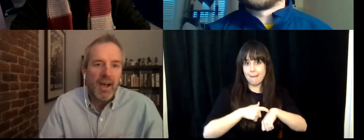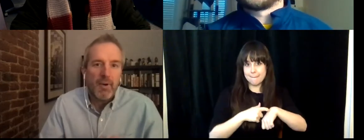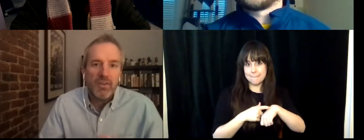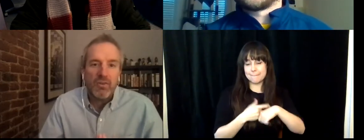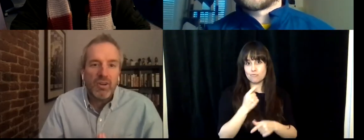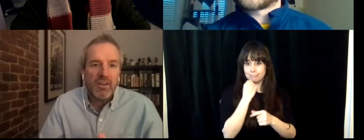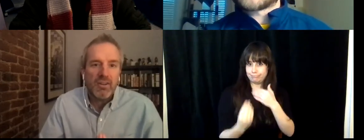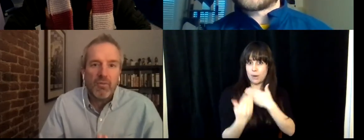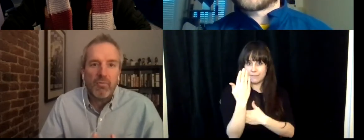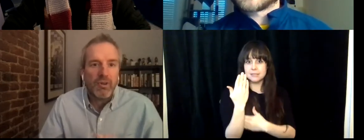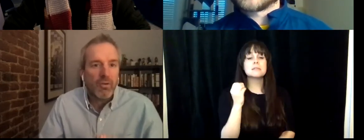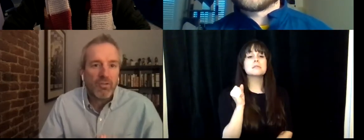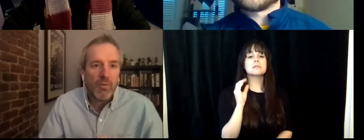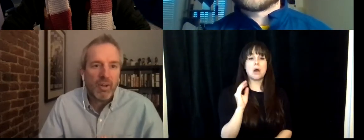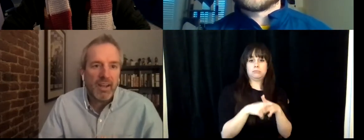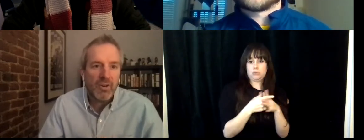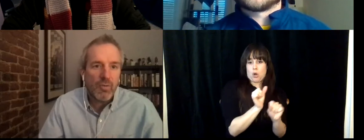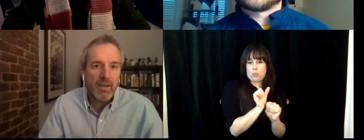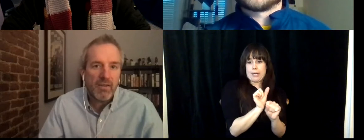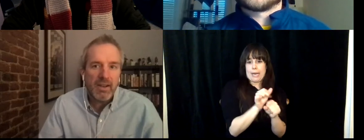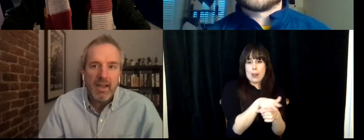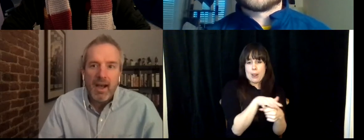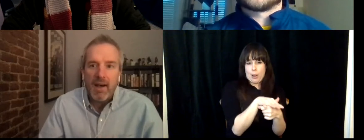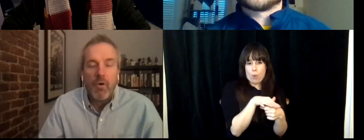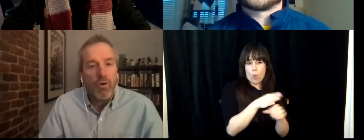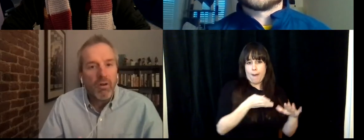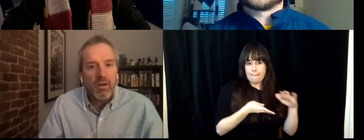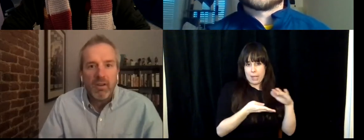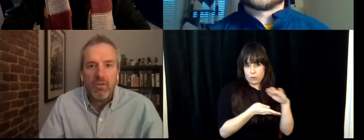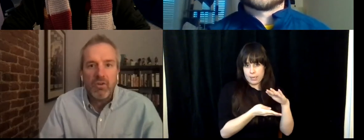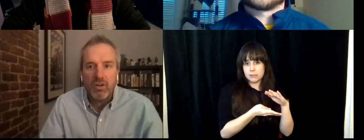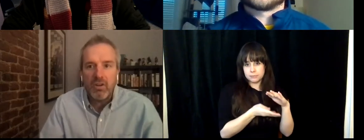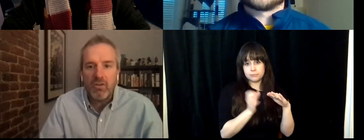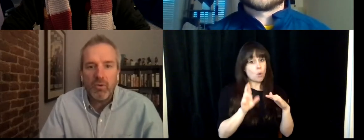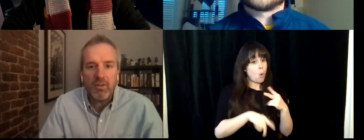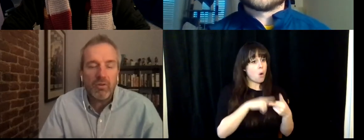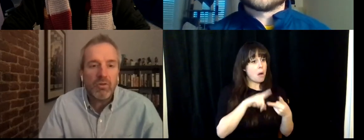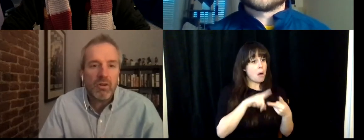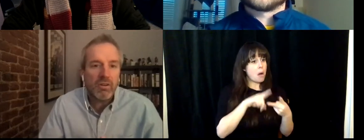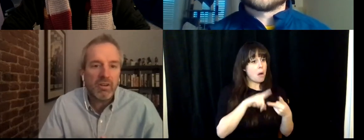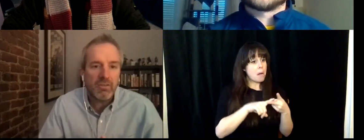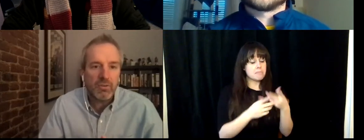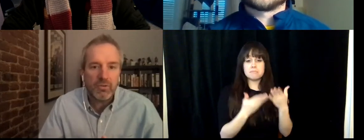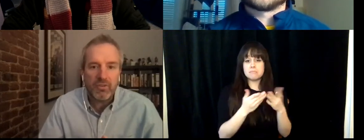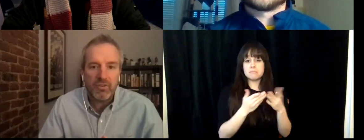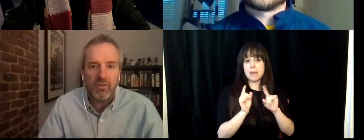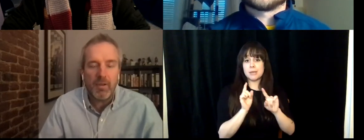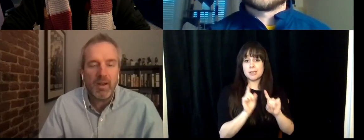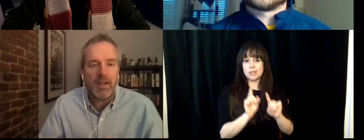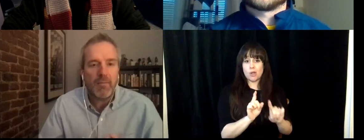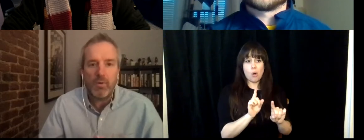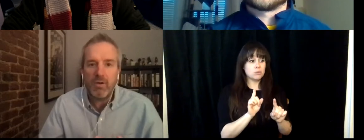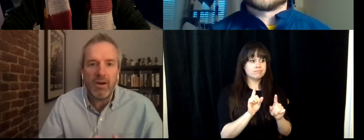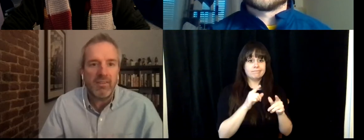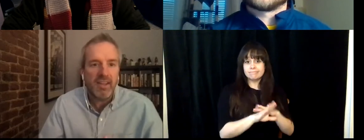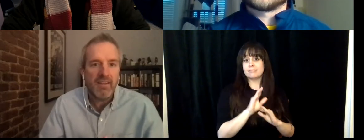But you could, start working at a local bakery. Or you could go to one of the local culinary schools. So depending upon